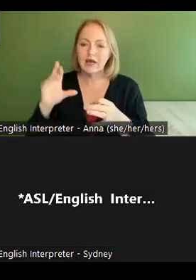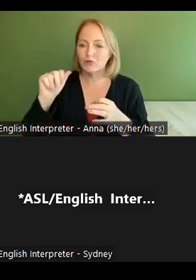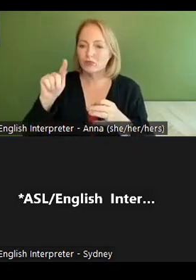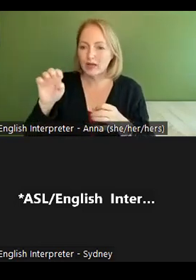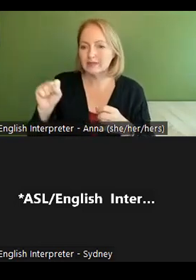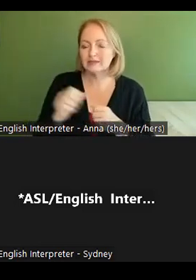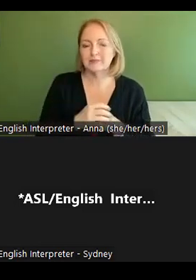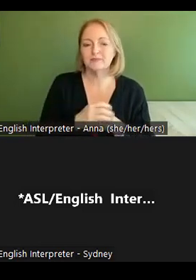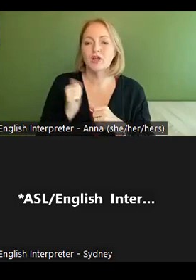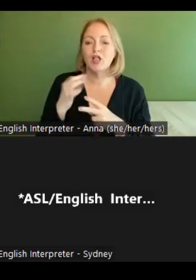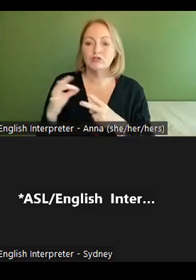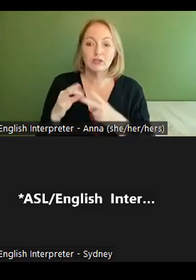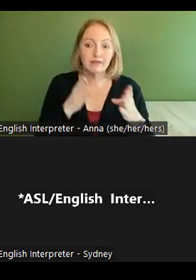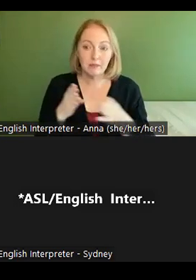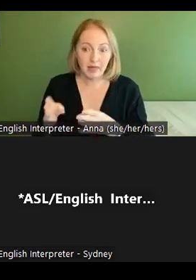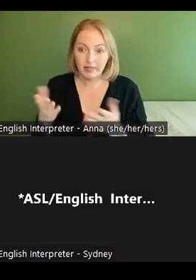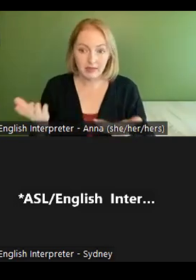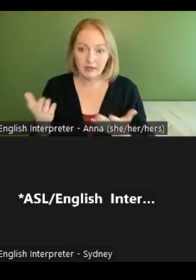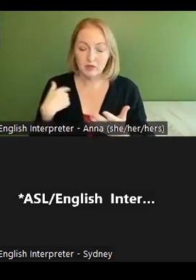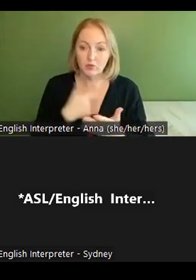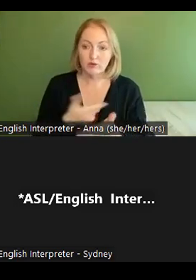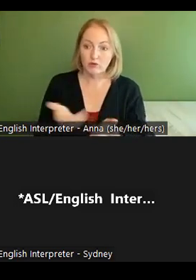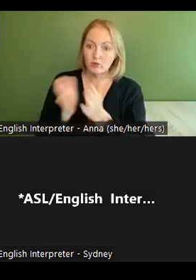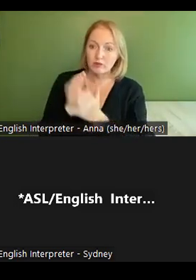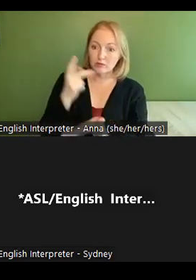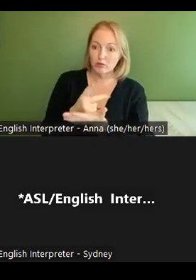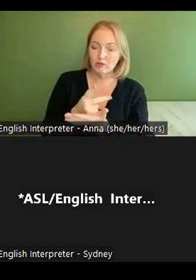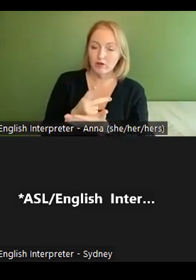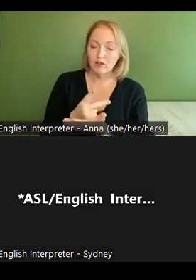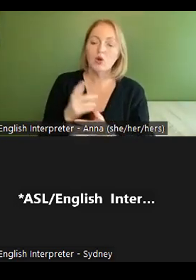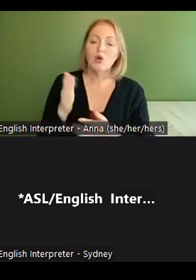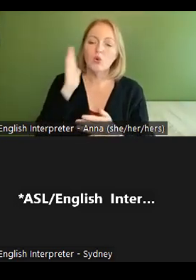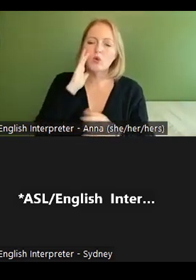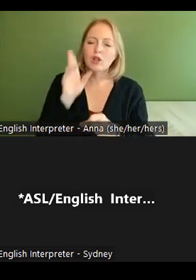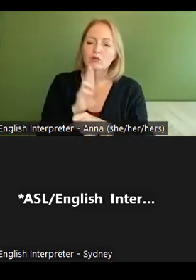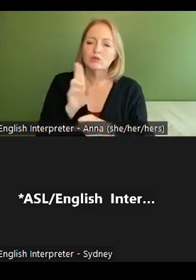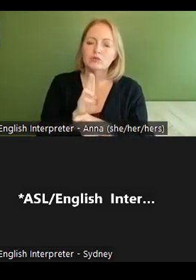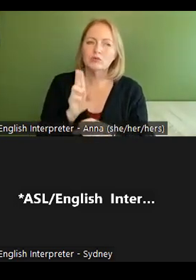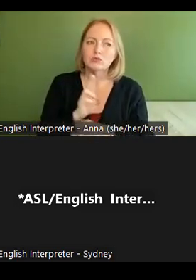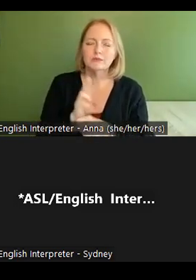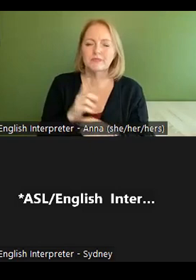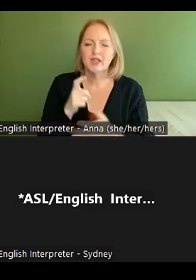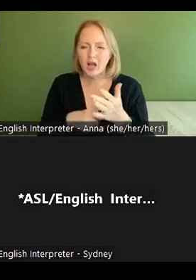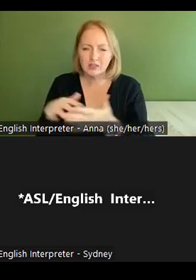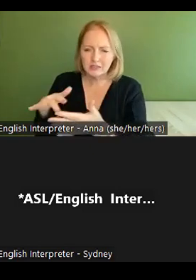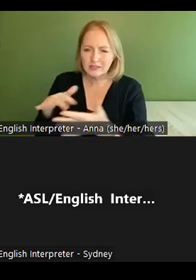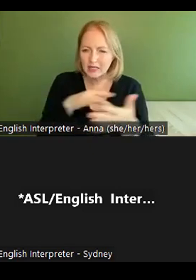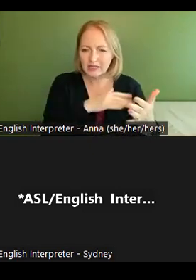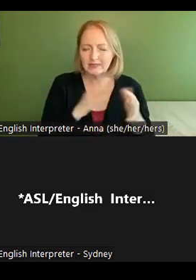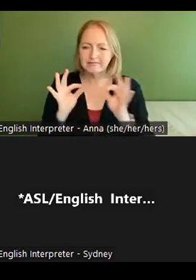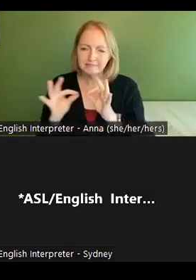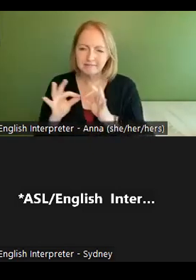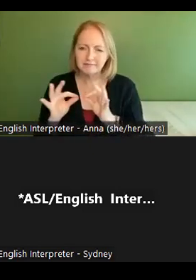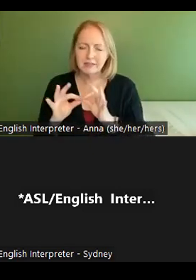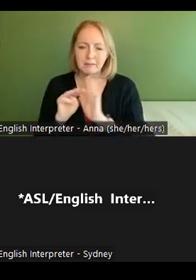alternative methodology for which we've requested approval will employ a cost study and a cost estimation